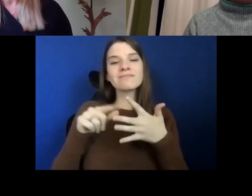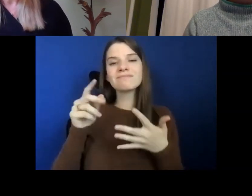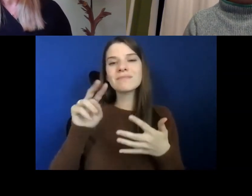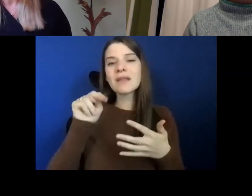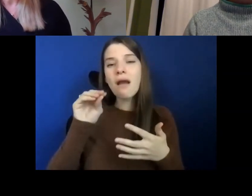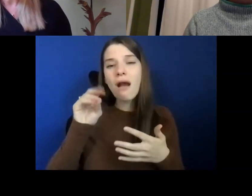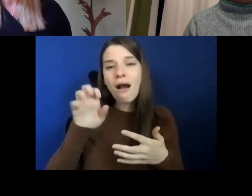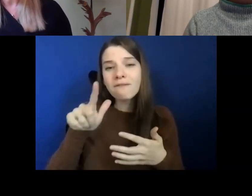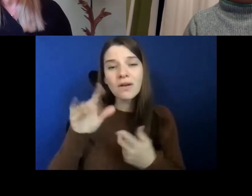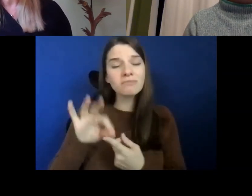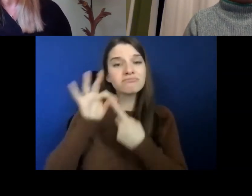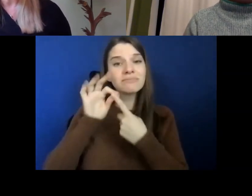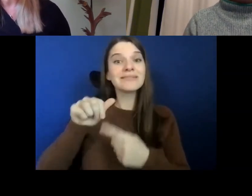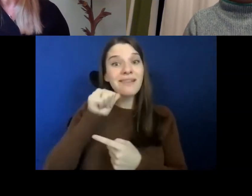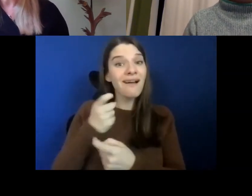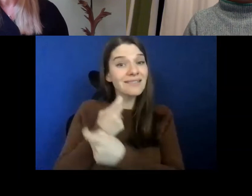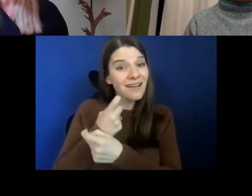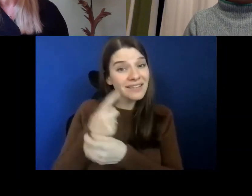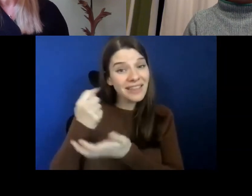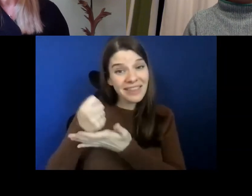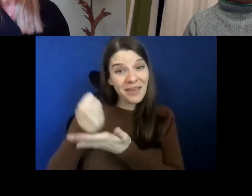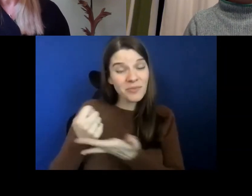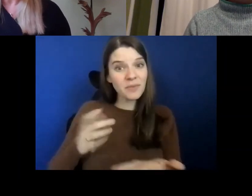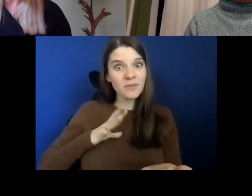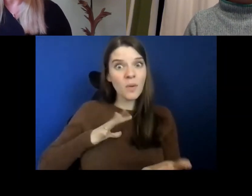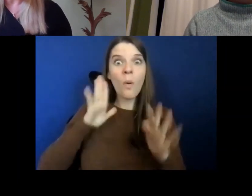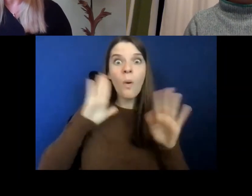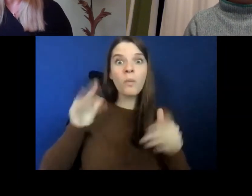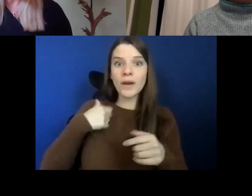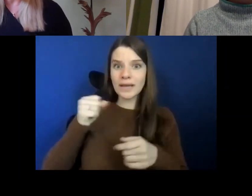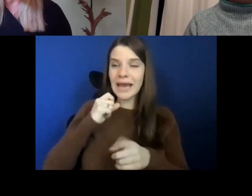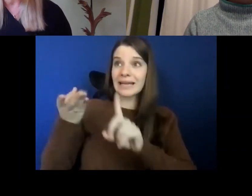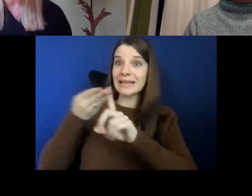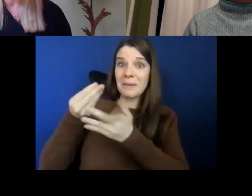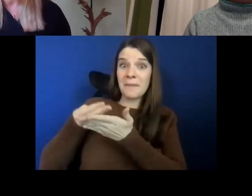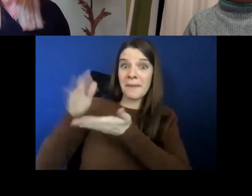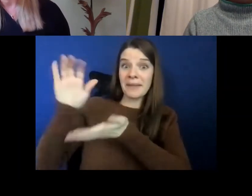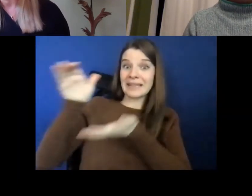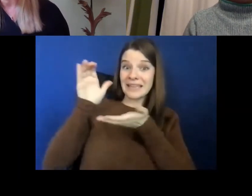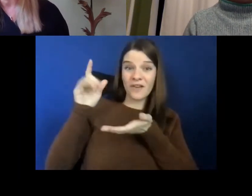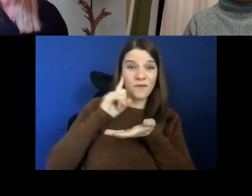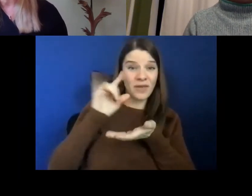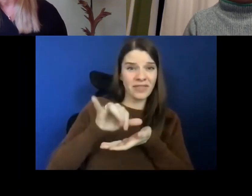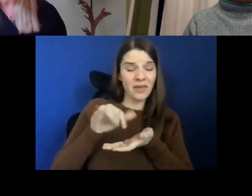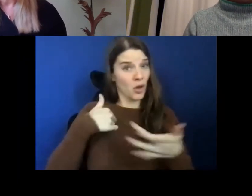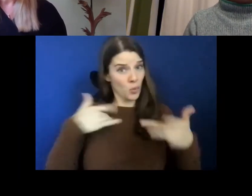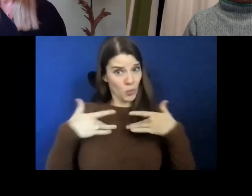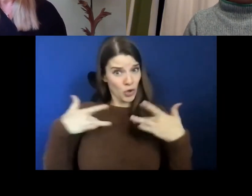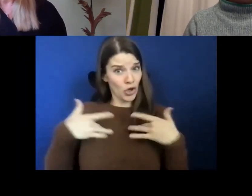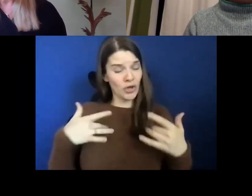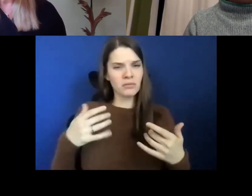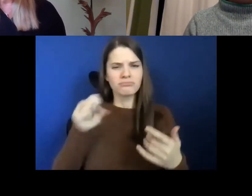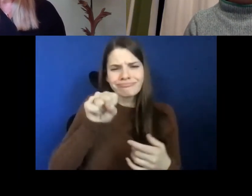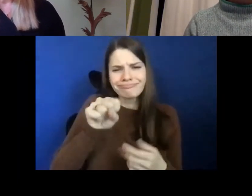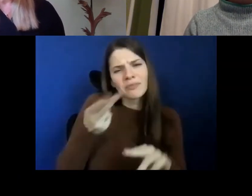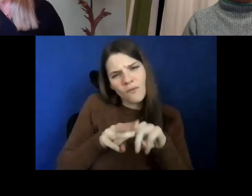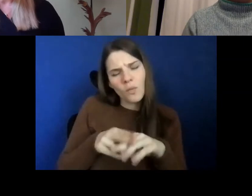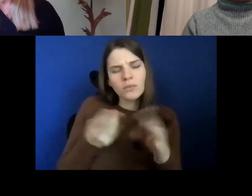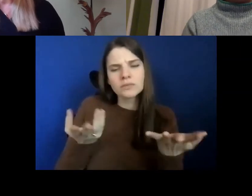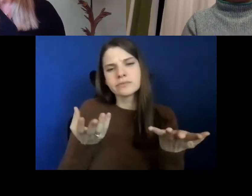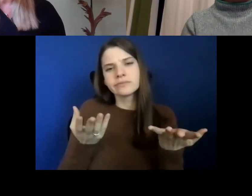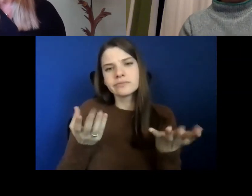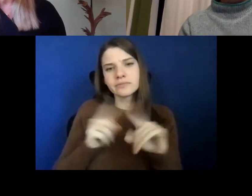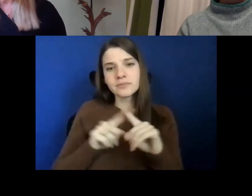non-toxic therapies. So let's hope we can target monies that we do get. But yes, am I worried about it? Of course.